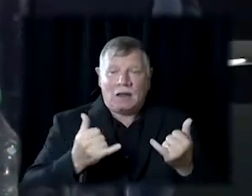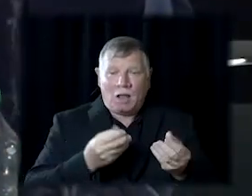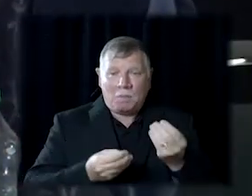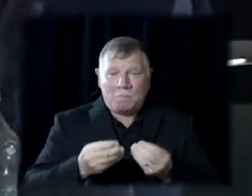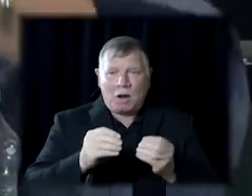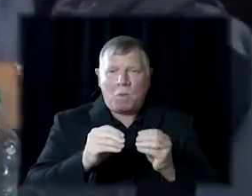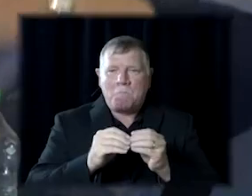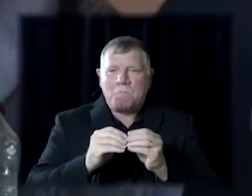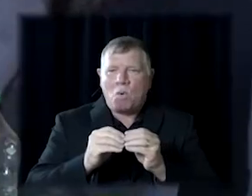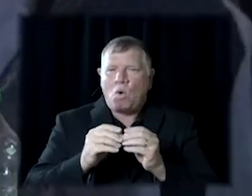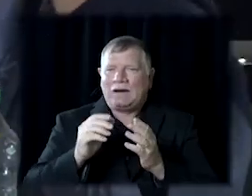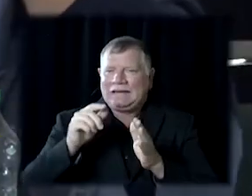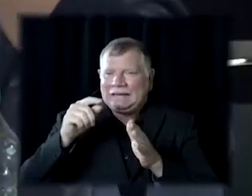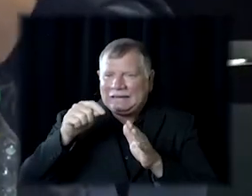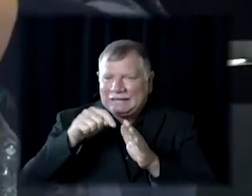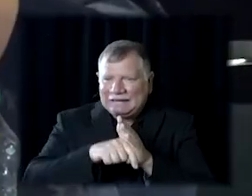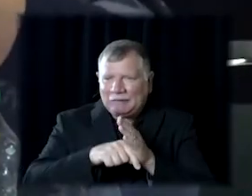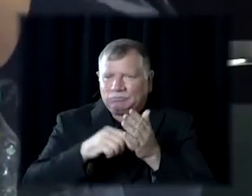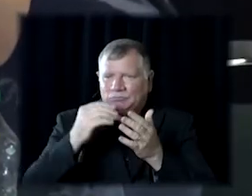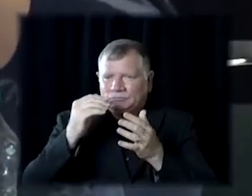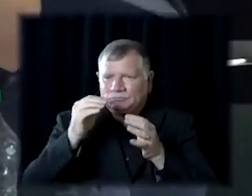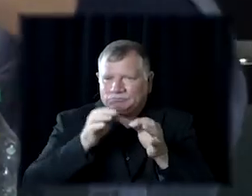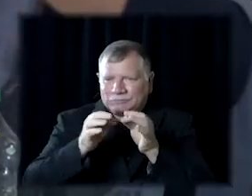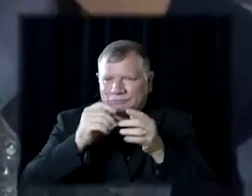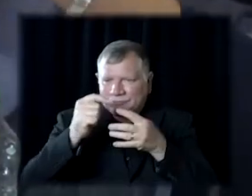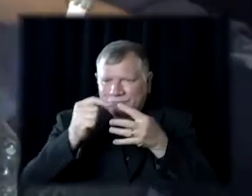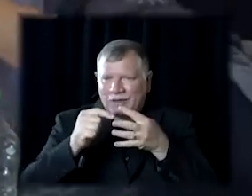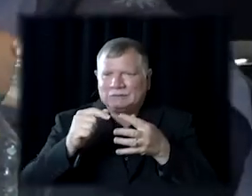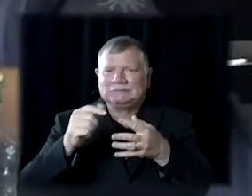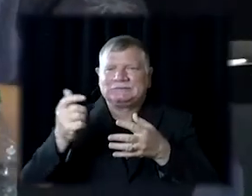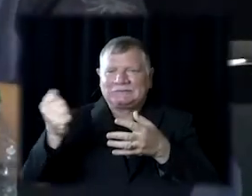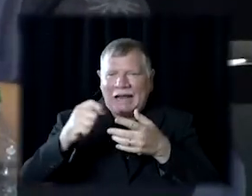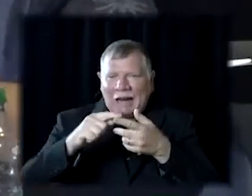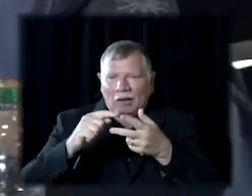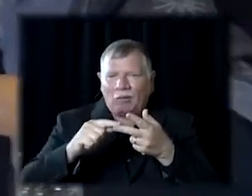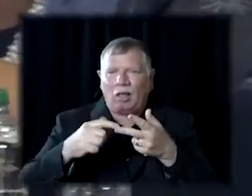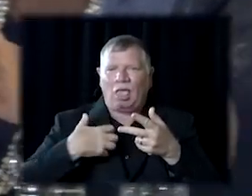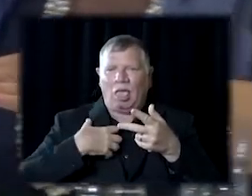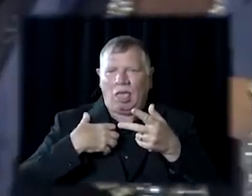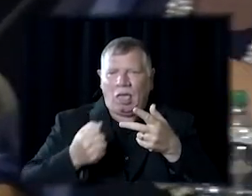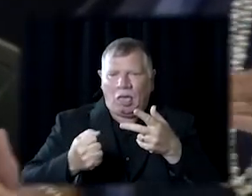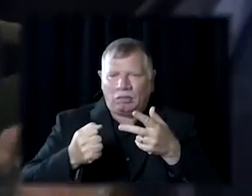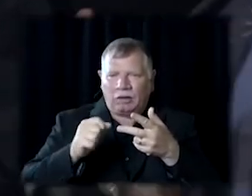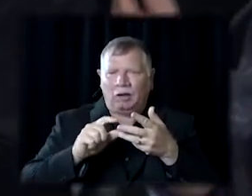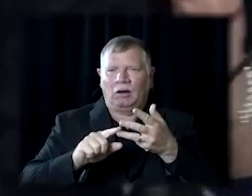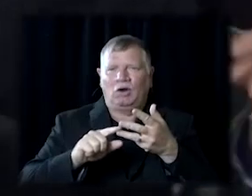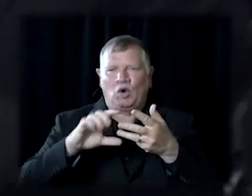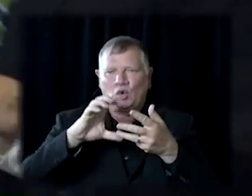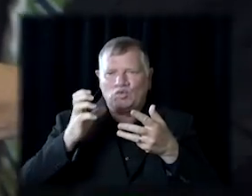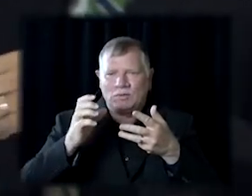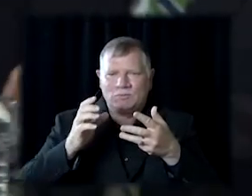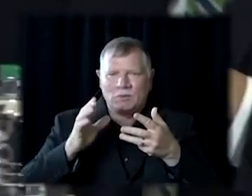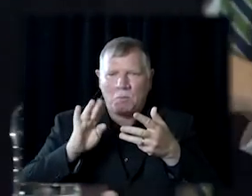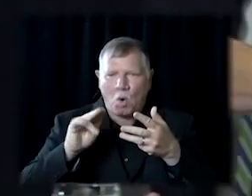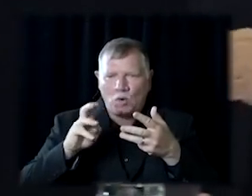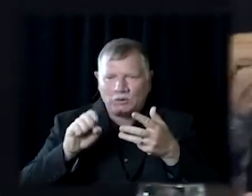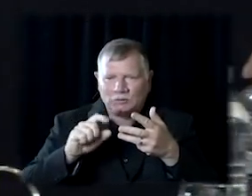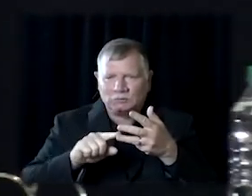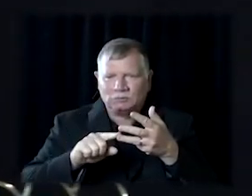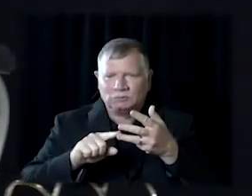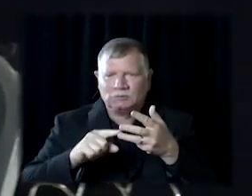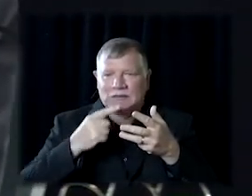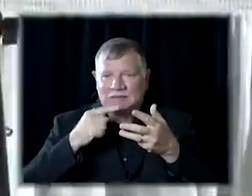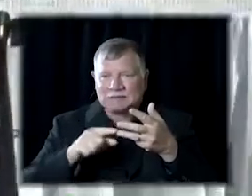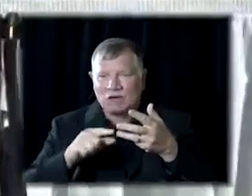has salaries, it has health care, it has Christmas bonus, and if it says Christmas bonus